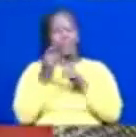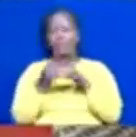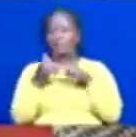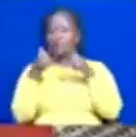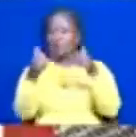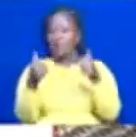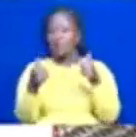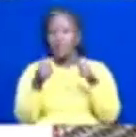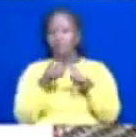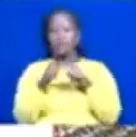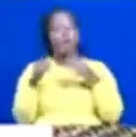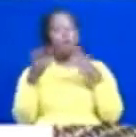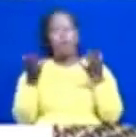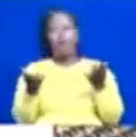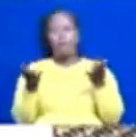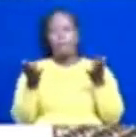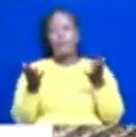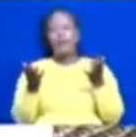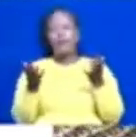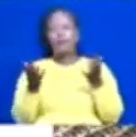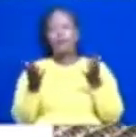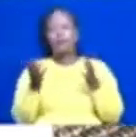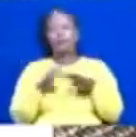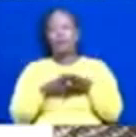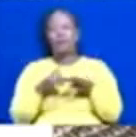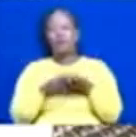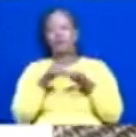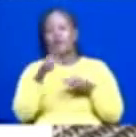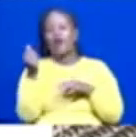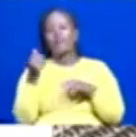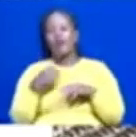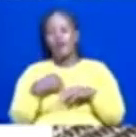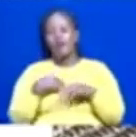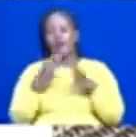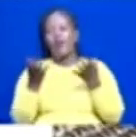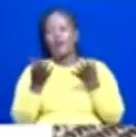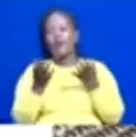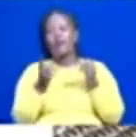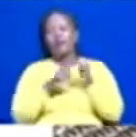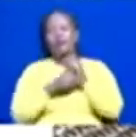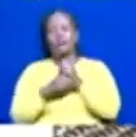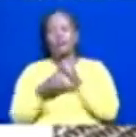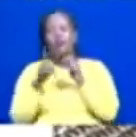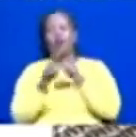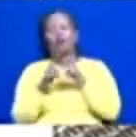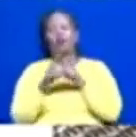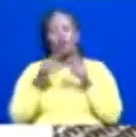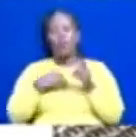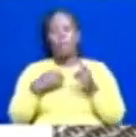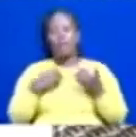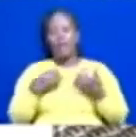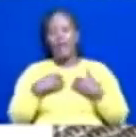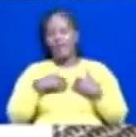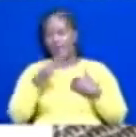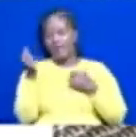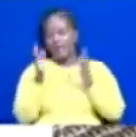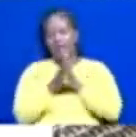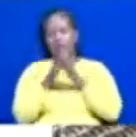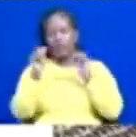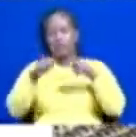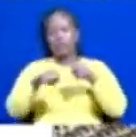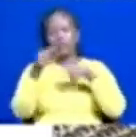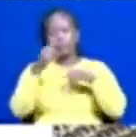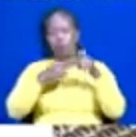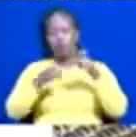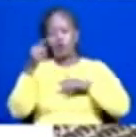then at the round 6, it started to get harder. I was down upon, but then I managed to win.